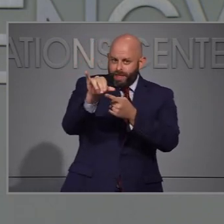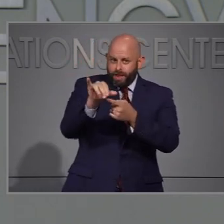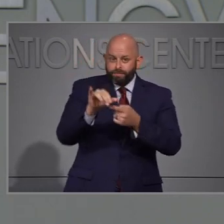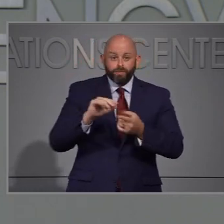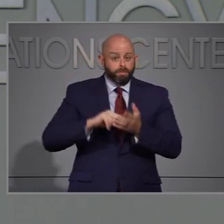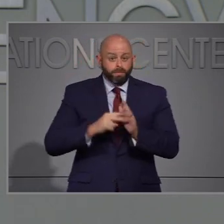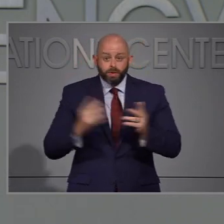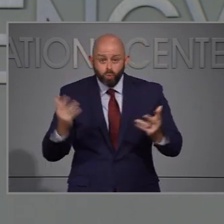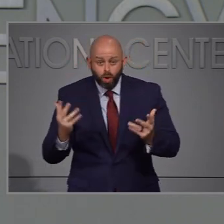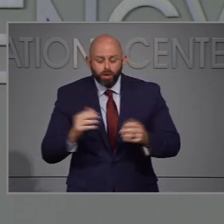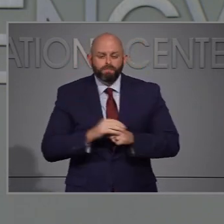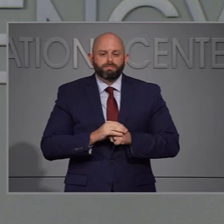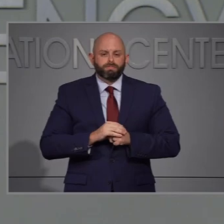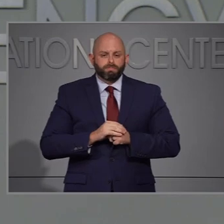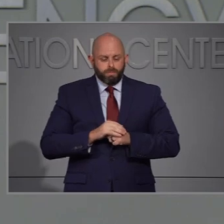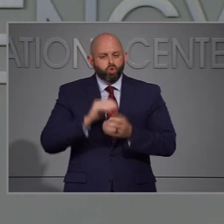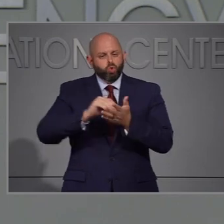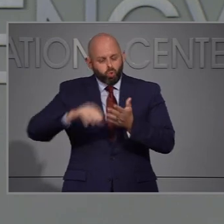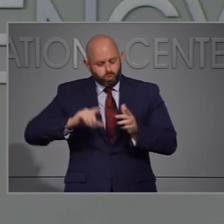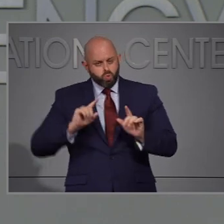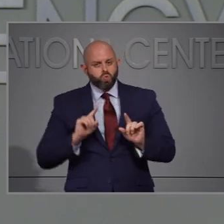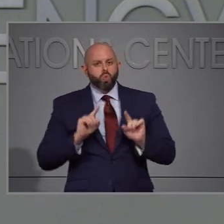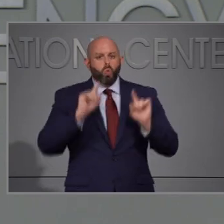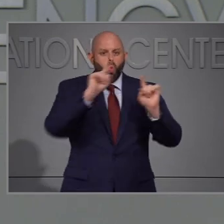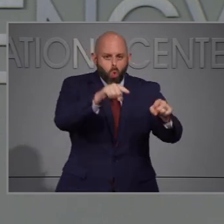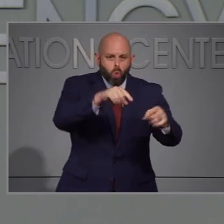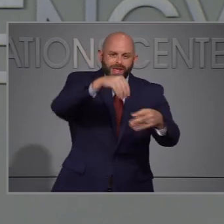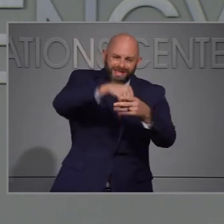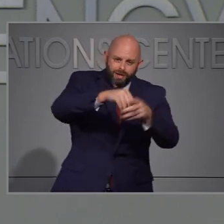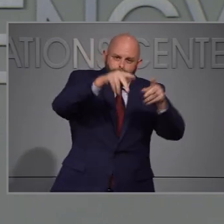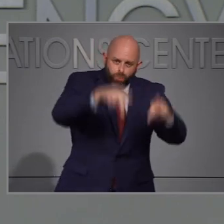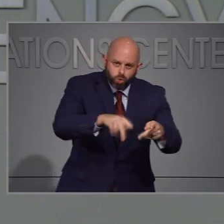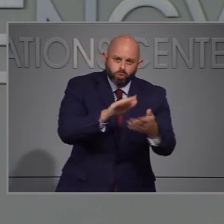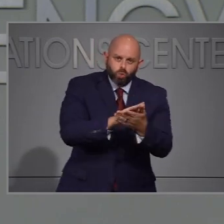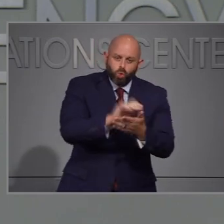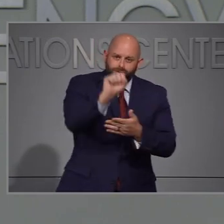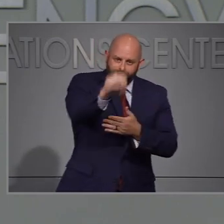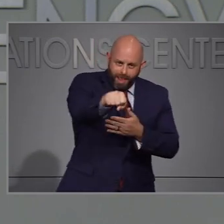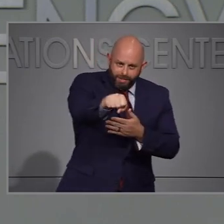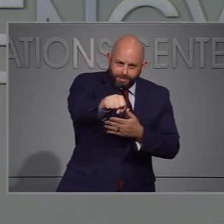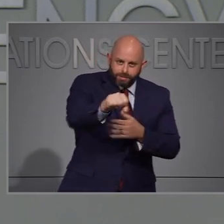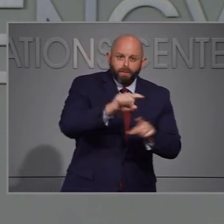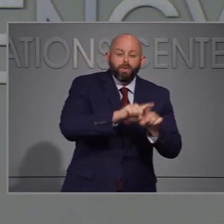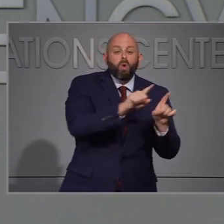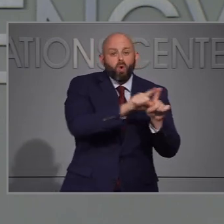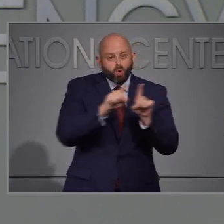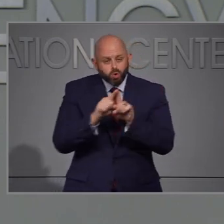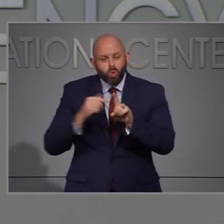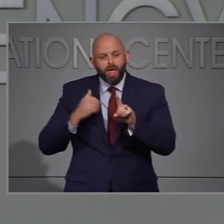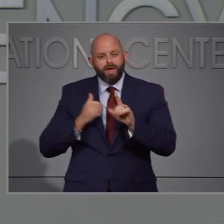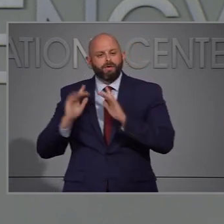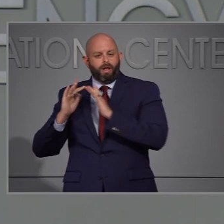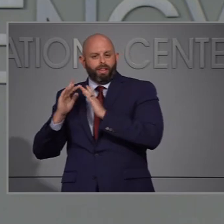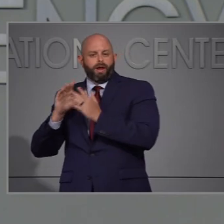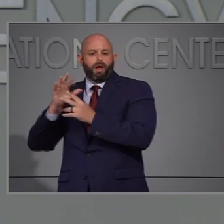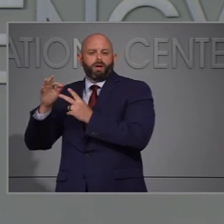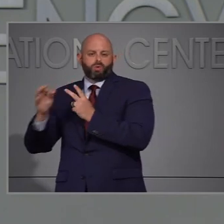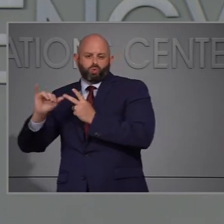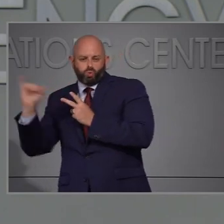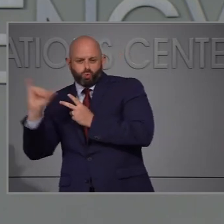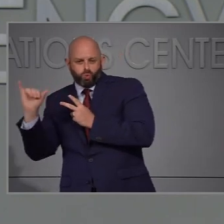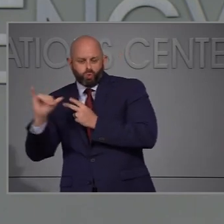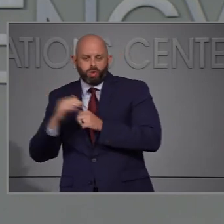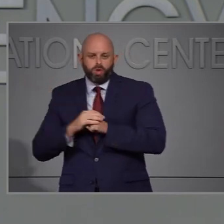instruction as long as key safety requirements are in place, in addition to remote learning options. In arriving